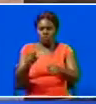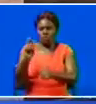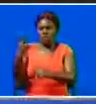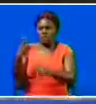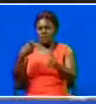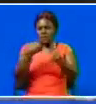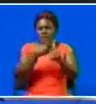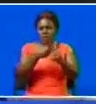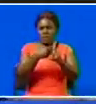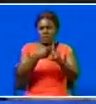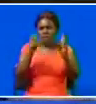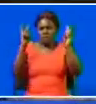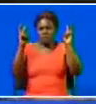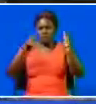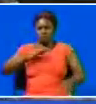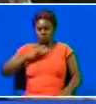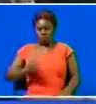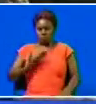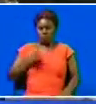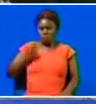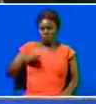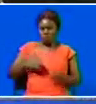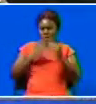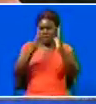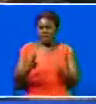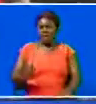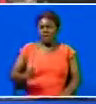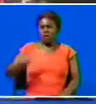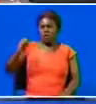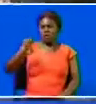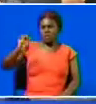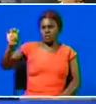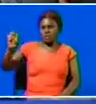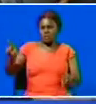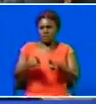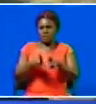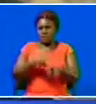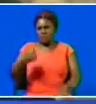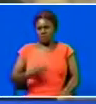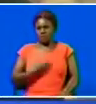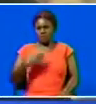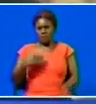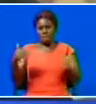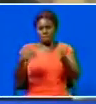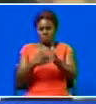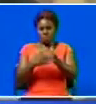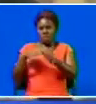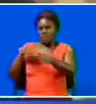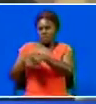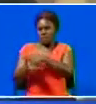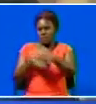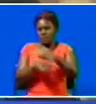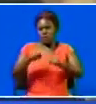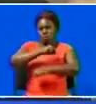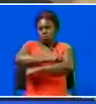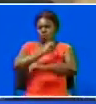term. The matter has angered female leaders from Northeastern, who too, just like other visitors, were locked out from accessing the school